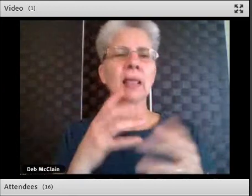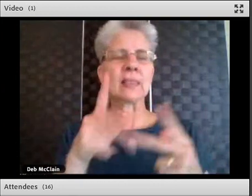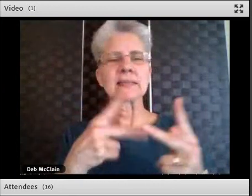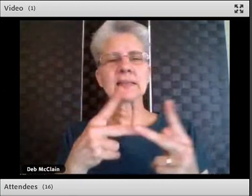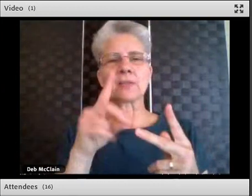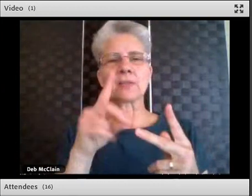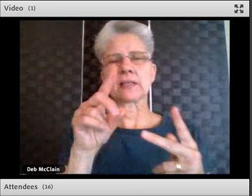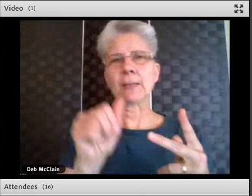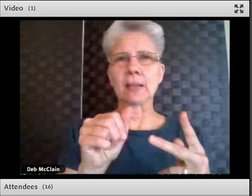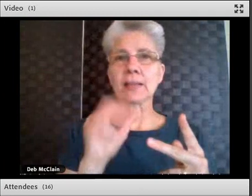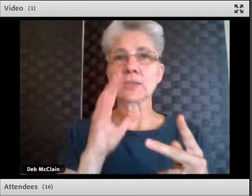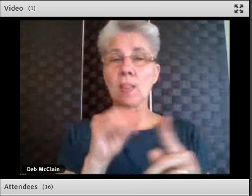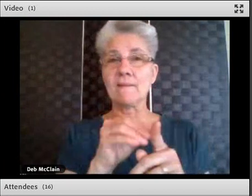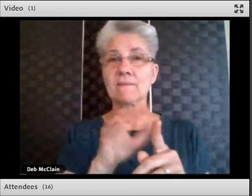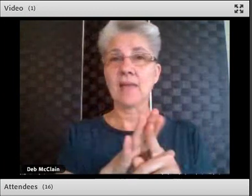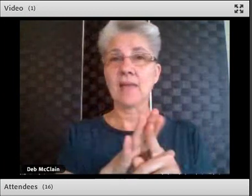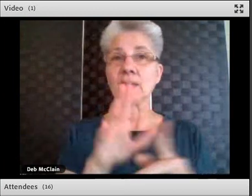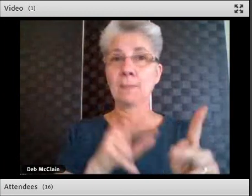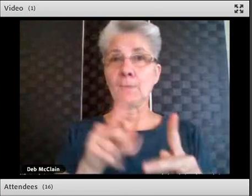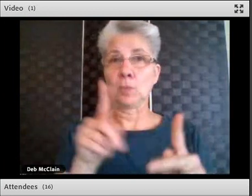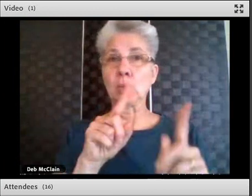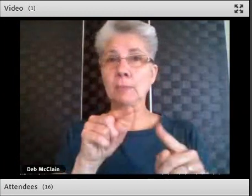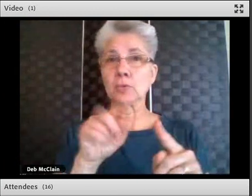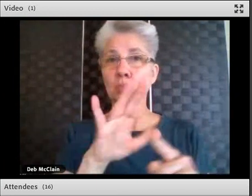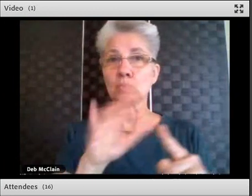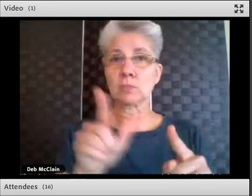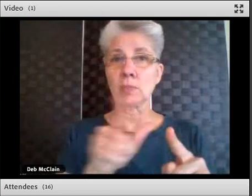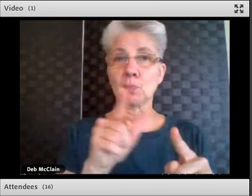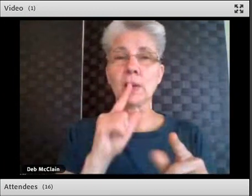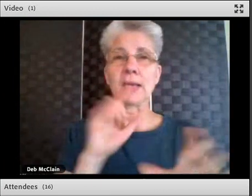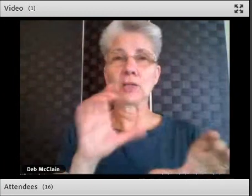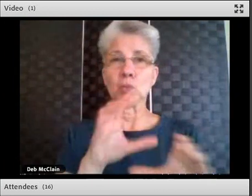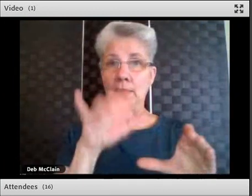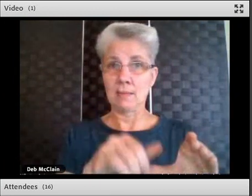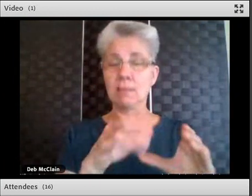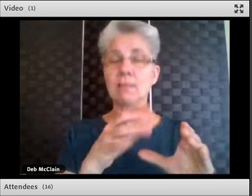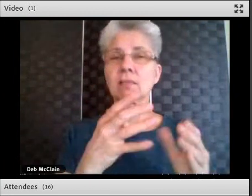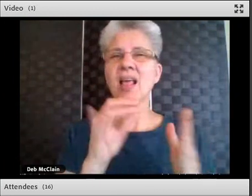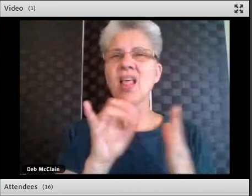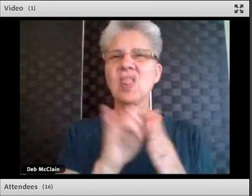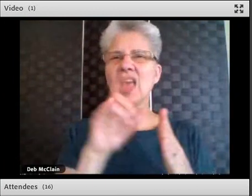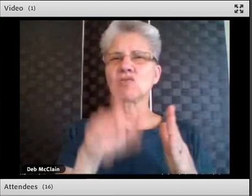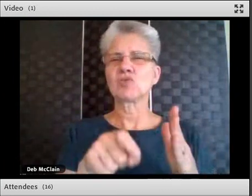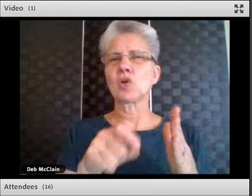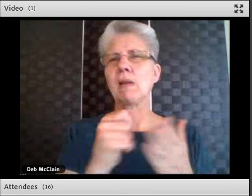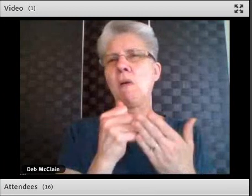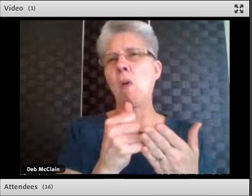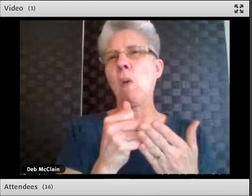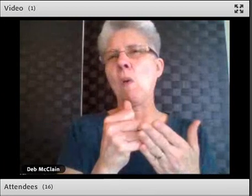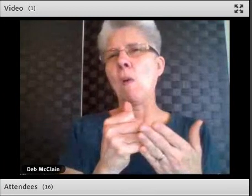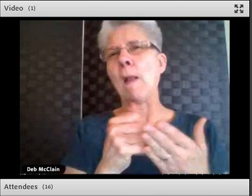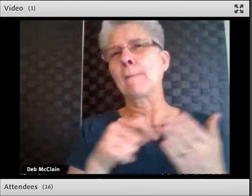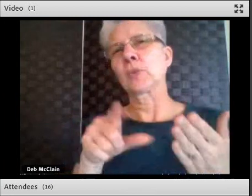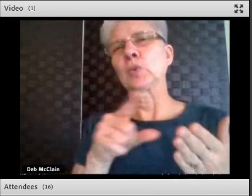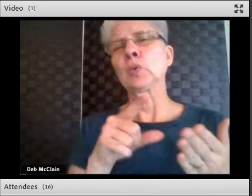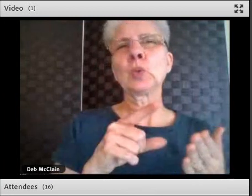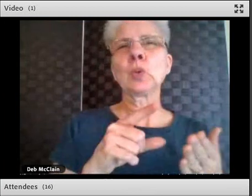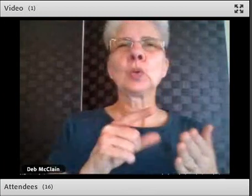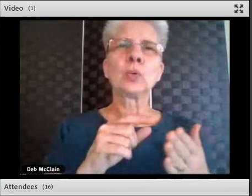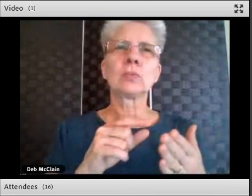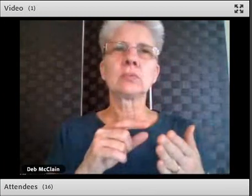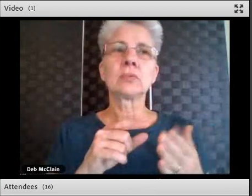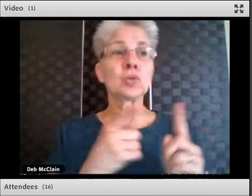of disabilities will affect your patrons. And in doing so, that should hopefully assist you in